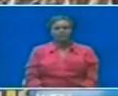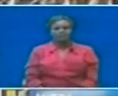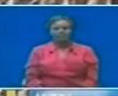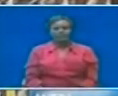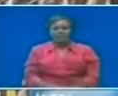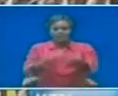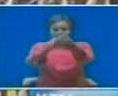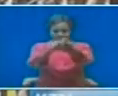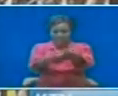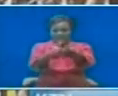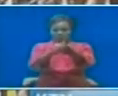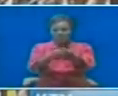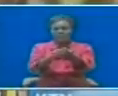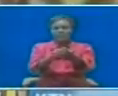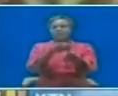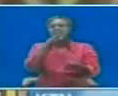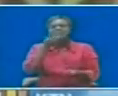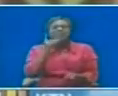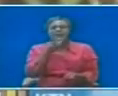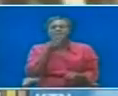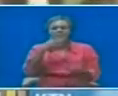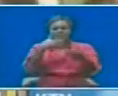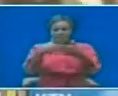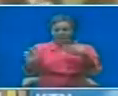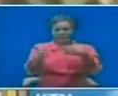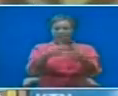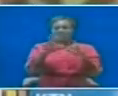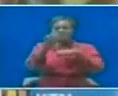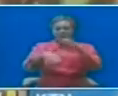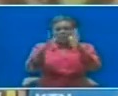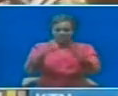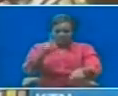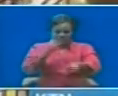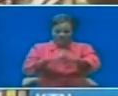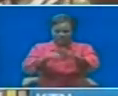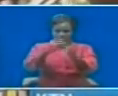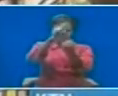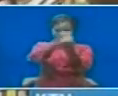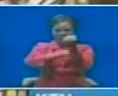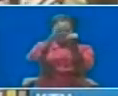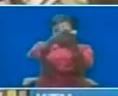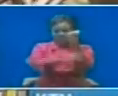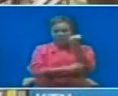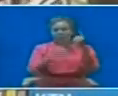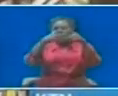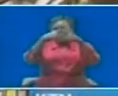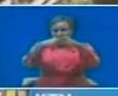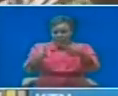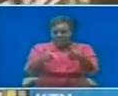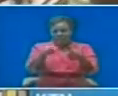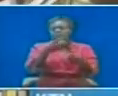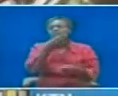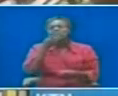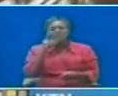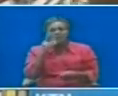As the maize dries up in the farm, it's a signal that farmers need to harvest. But the dryness being